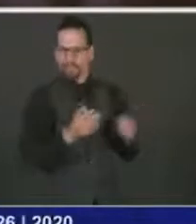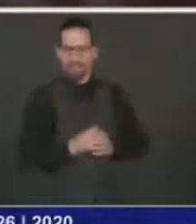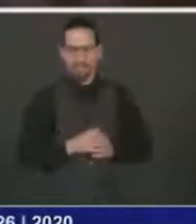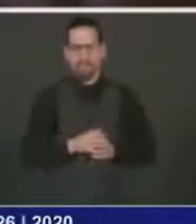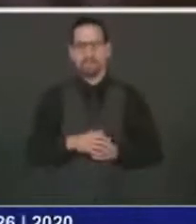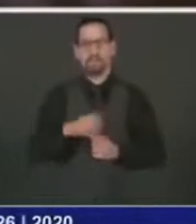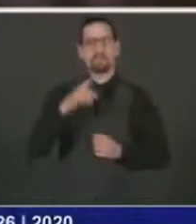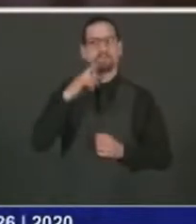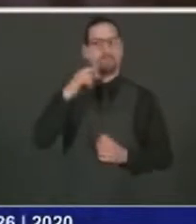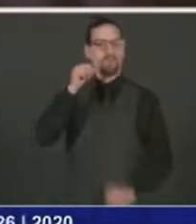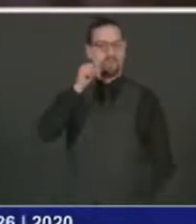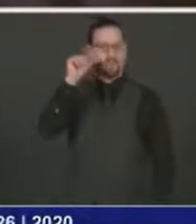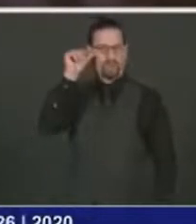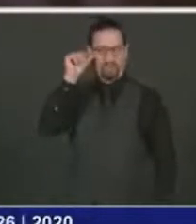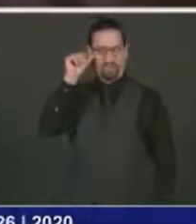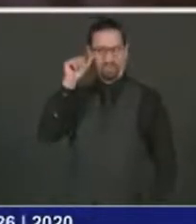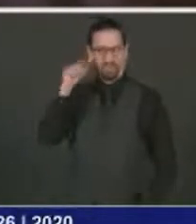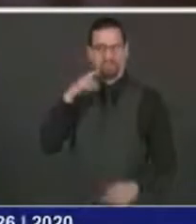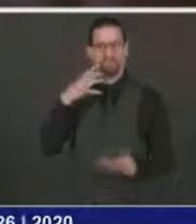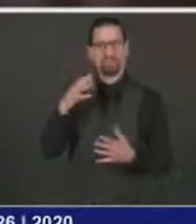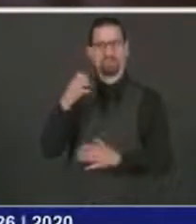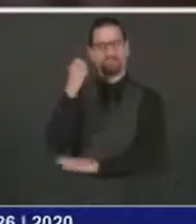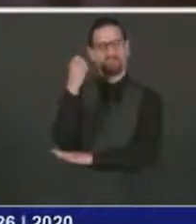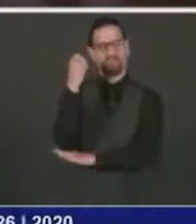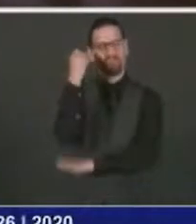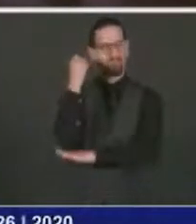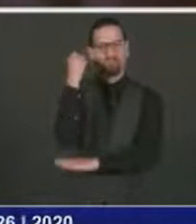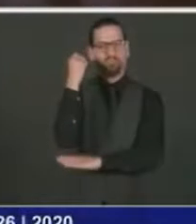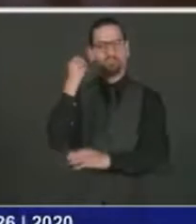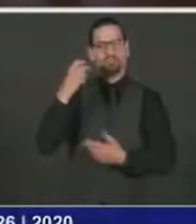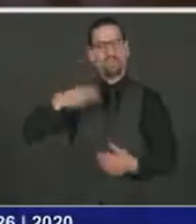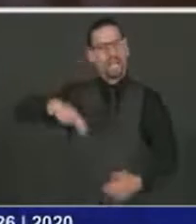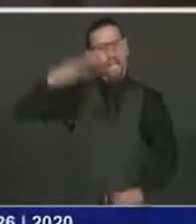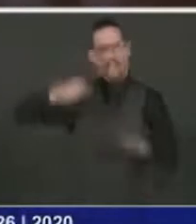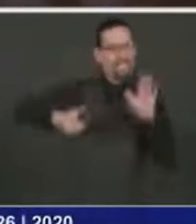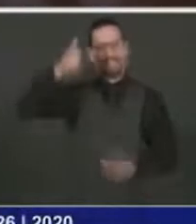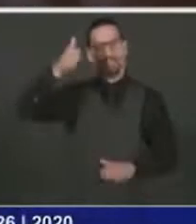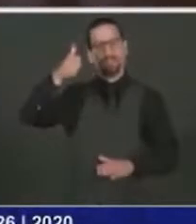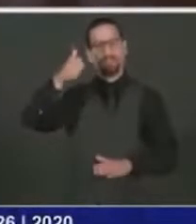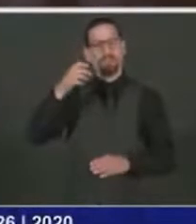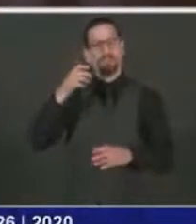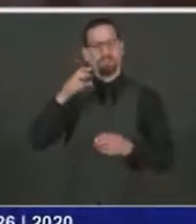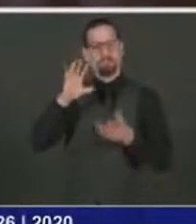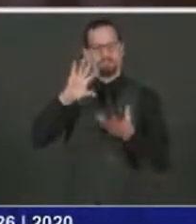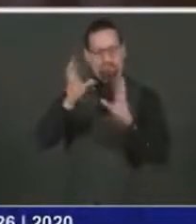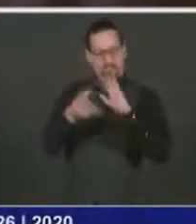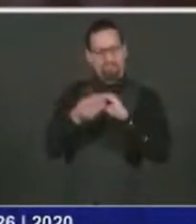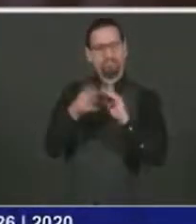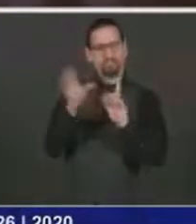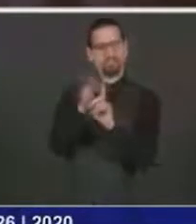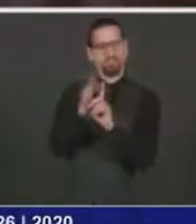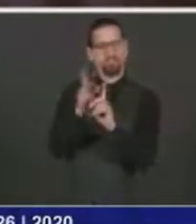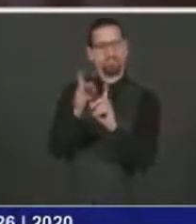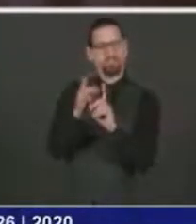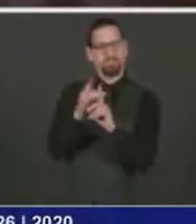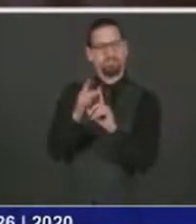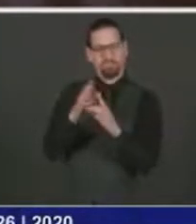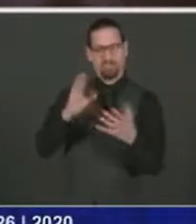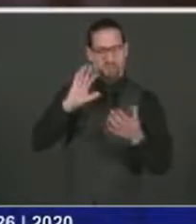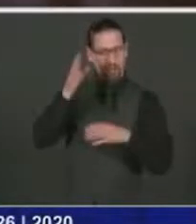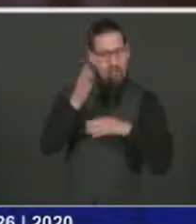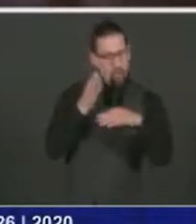record high for new cases of coronavirus in the United States, more than 40,000